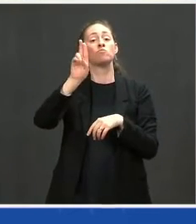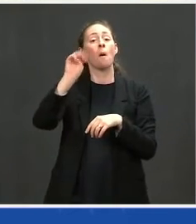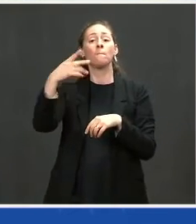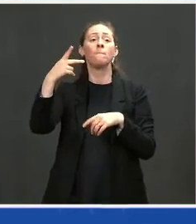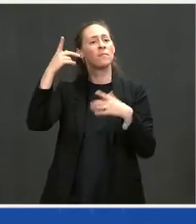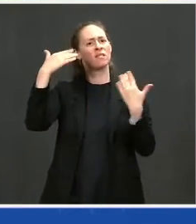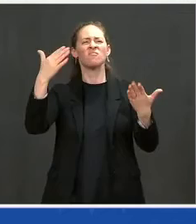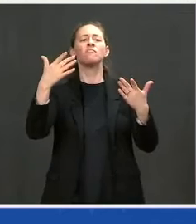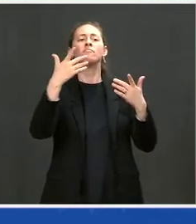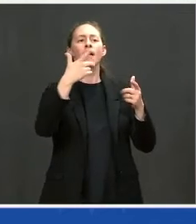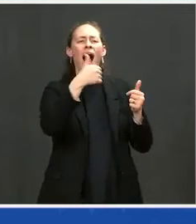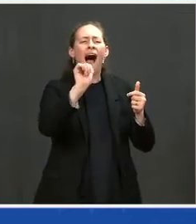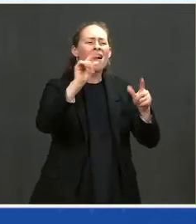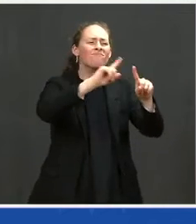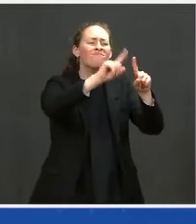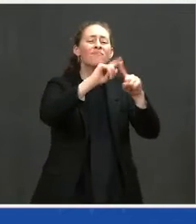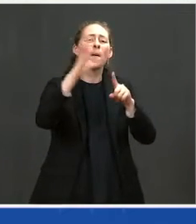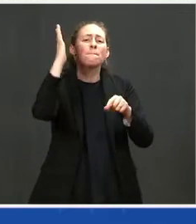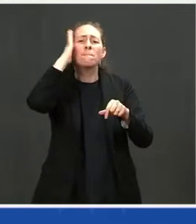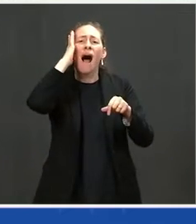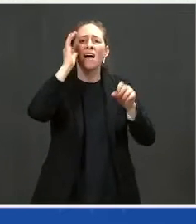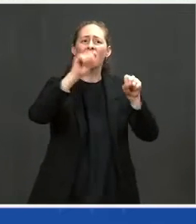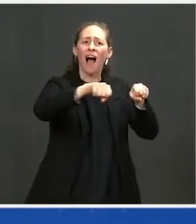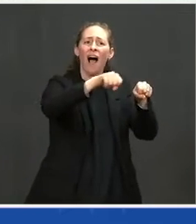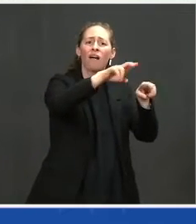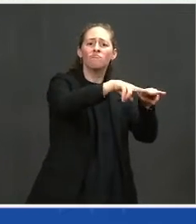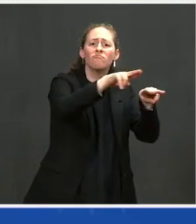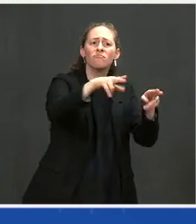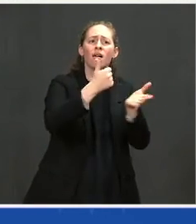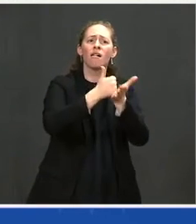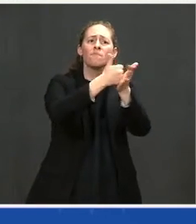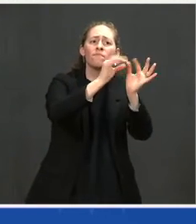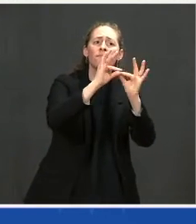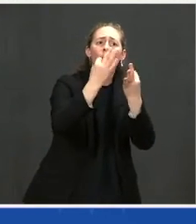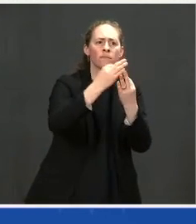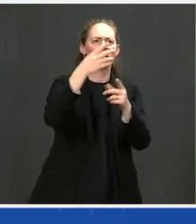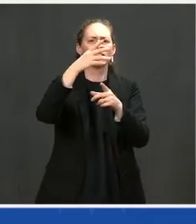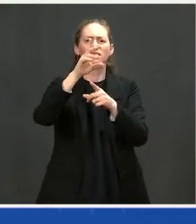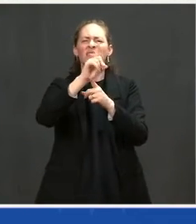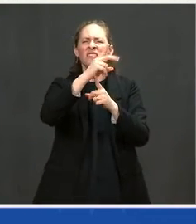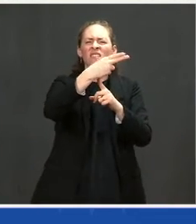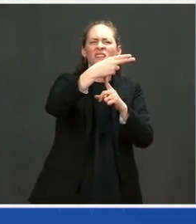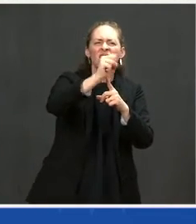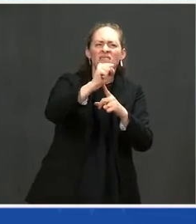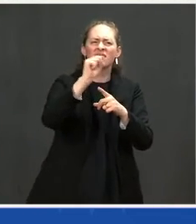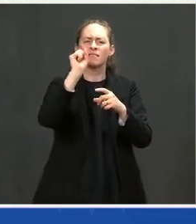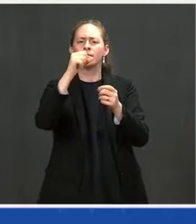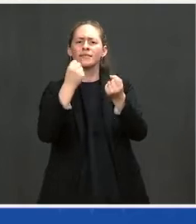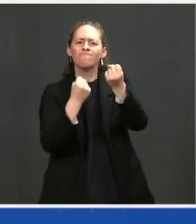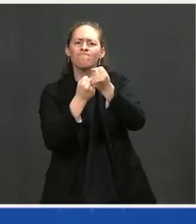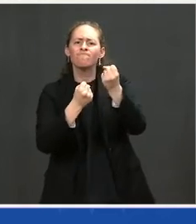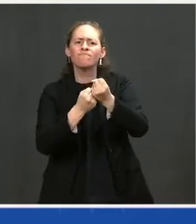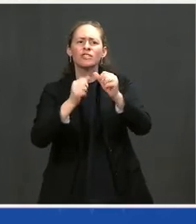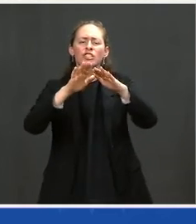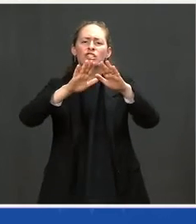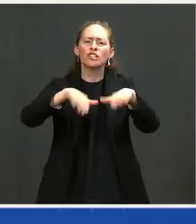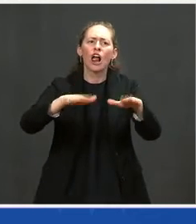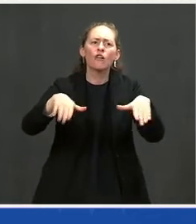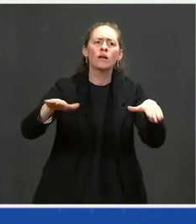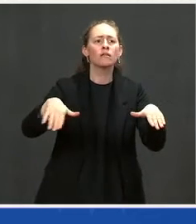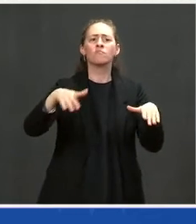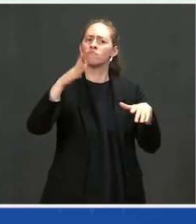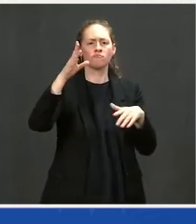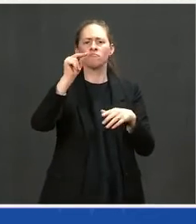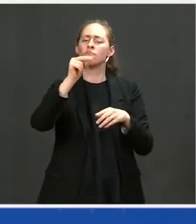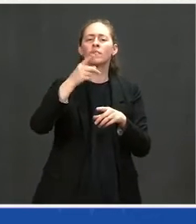fund HHS to get people, to get the children out of those Border Patrol facilities where they should not be and not supposed to